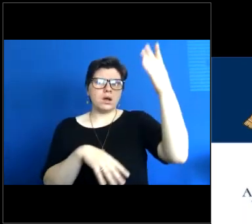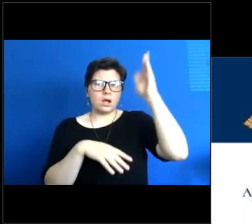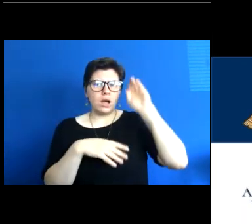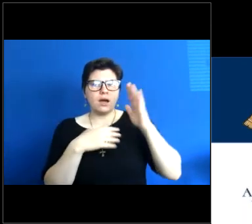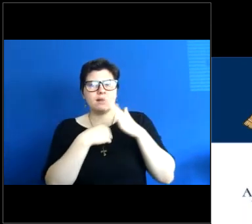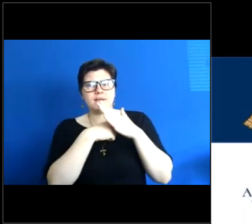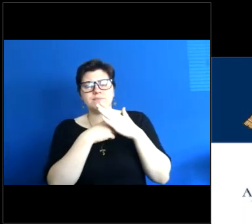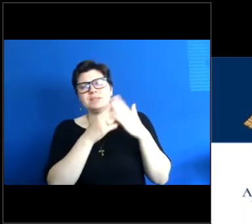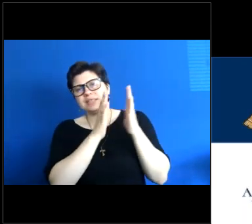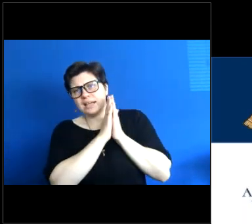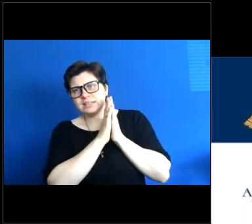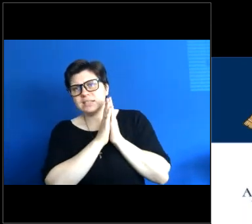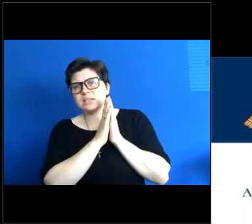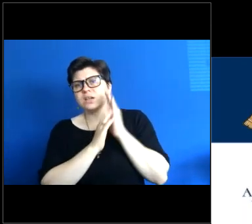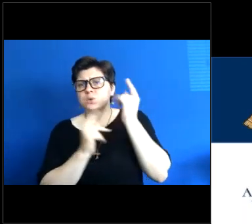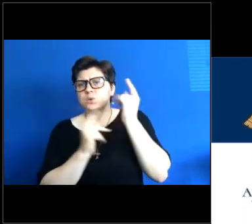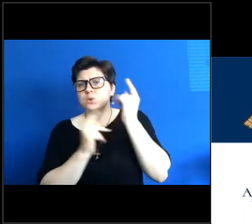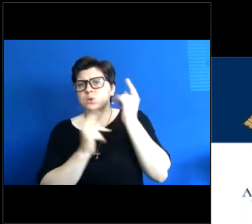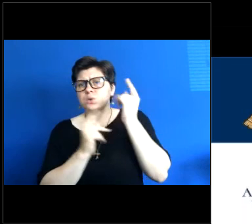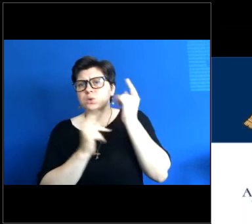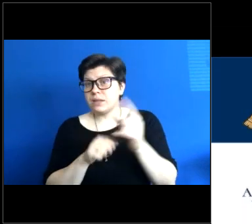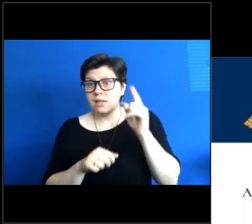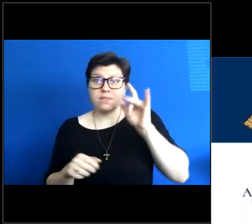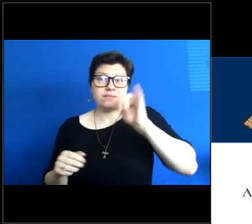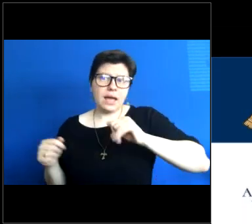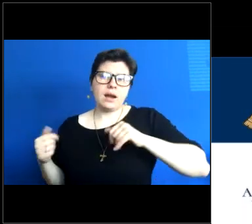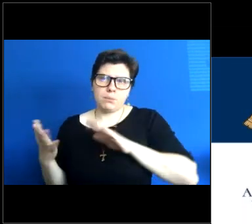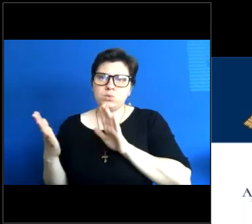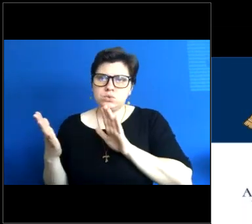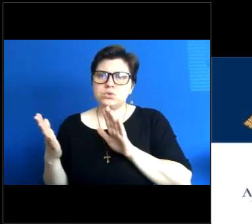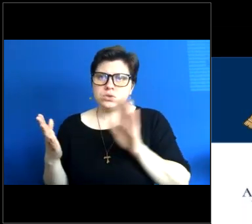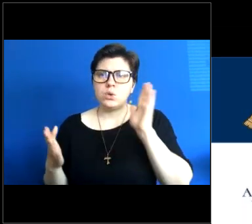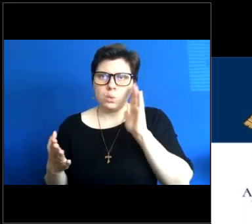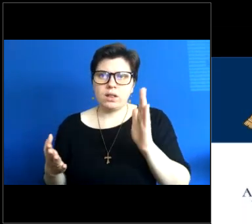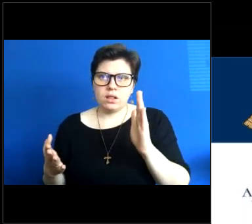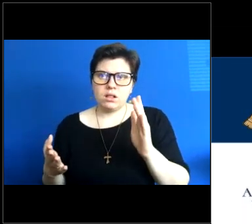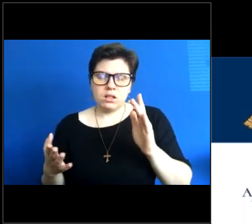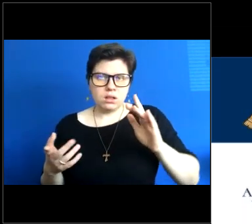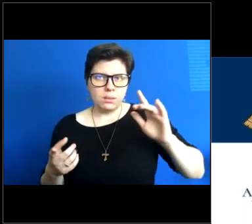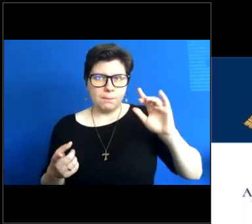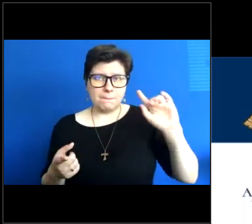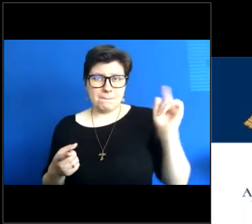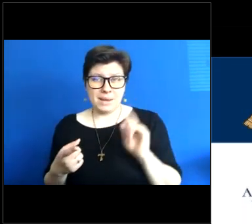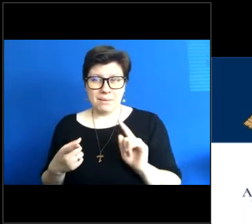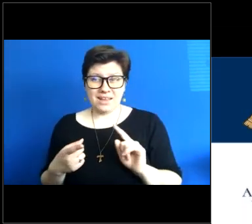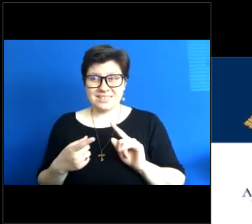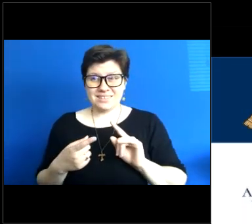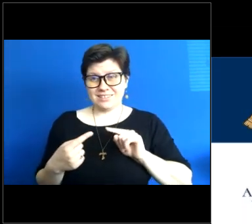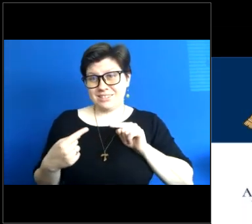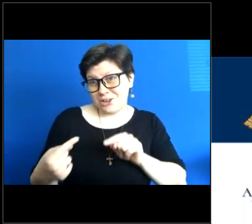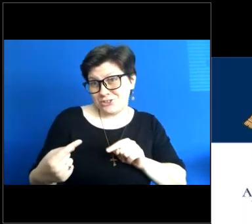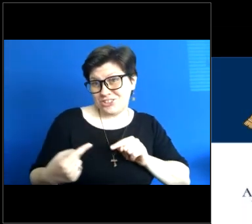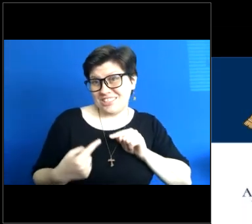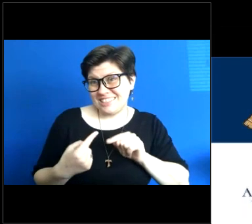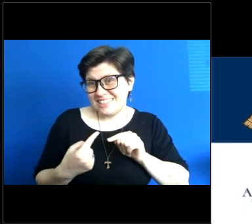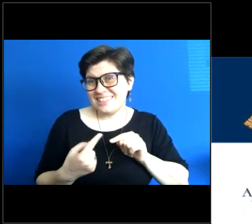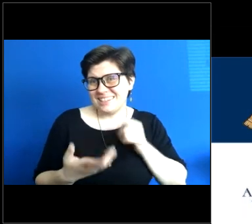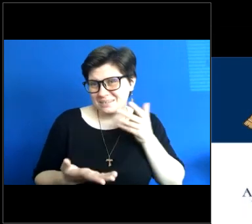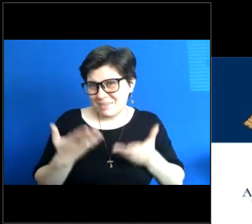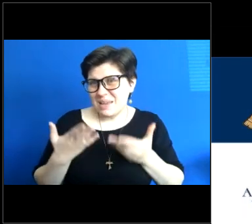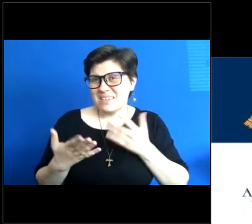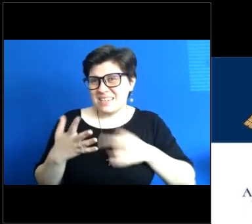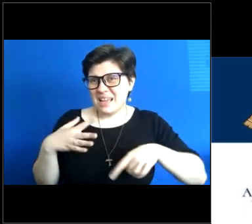to consider together. I think an approach like that is going to minimize the tension that may arise, that may be